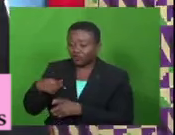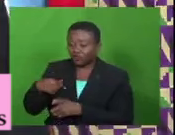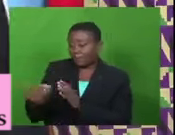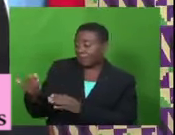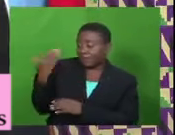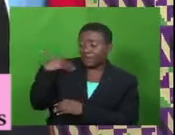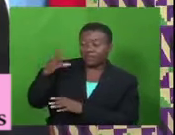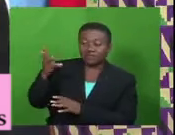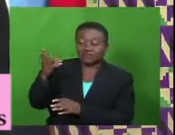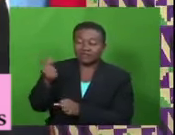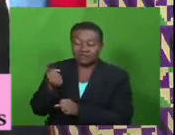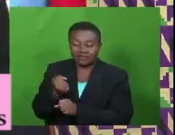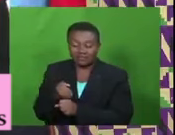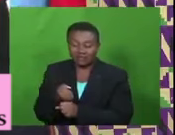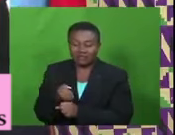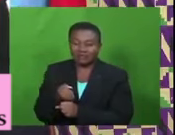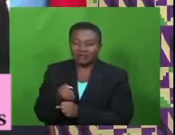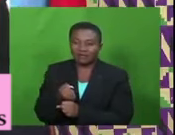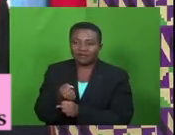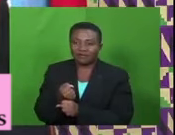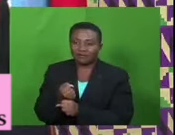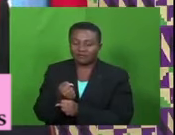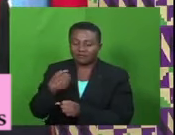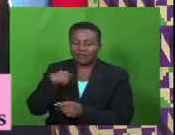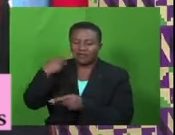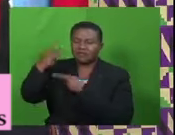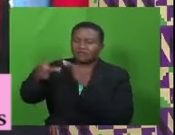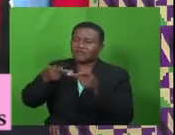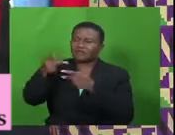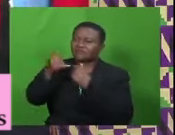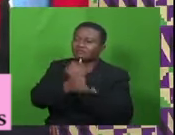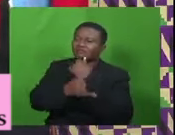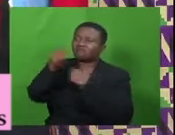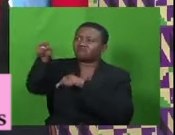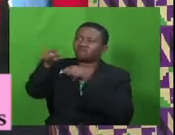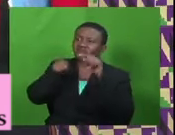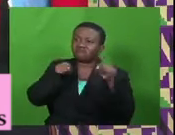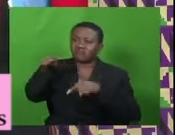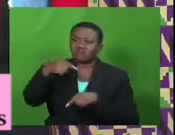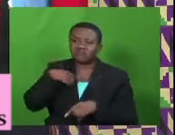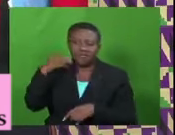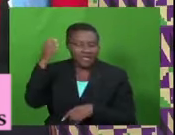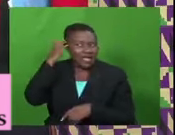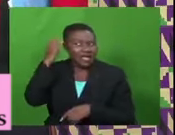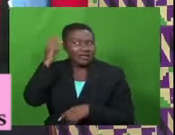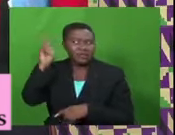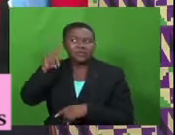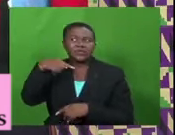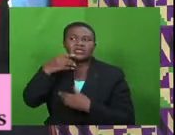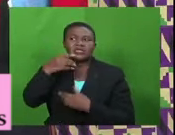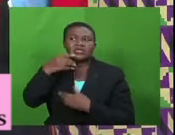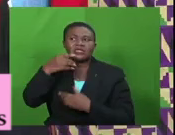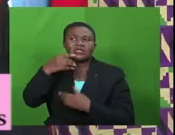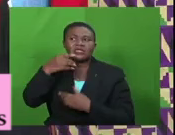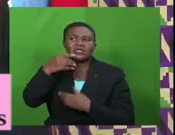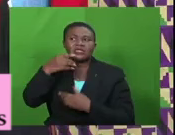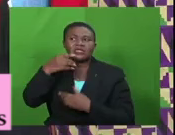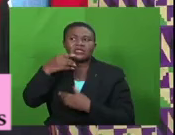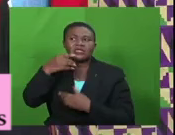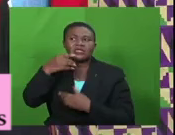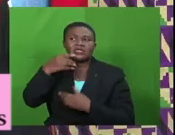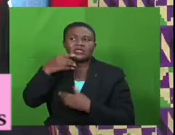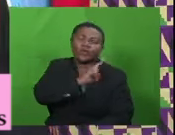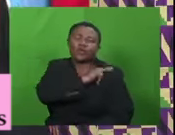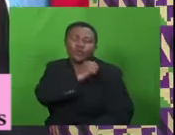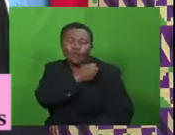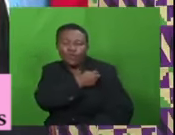years. As I go around the country, I hear the pleas for more roads, schools, hospitals, and